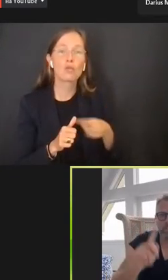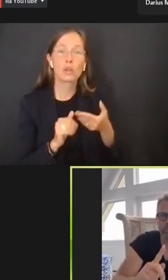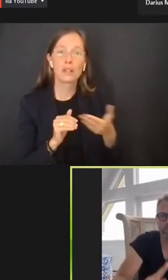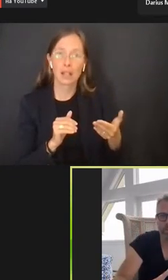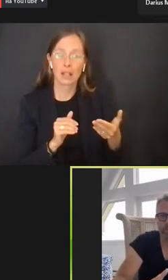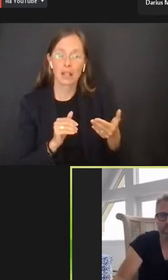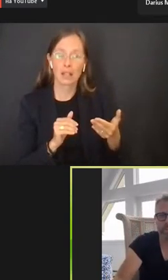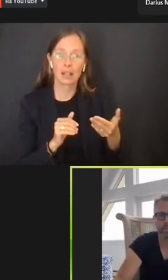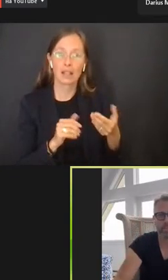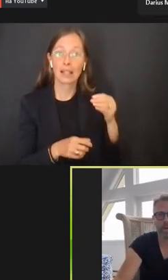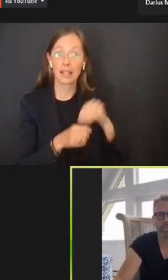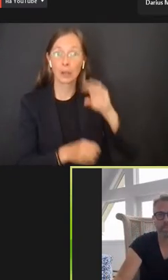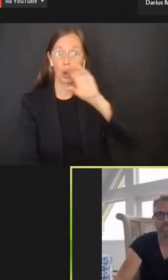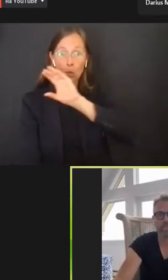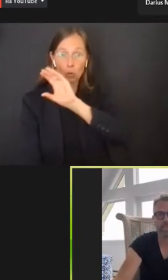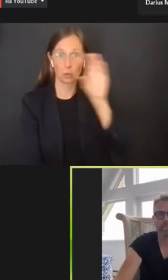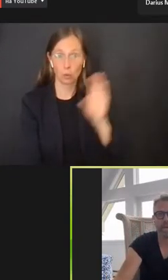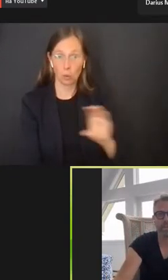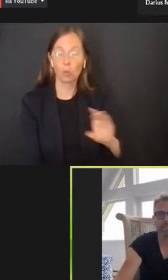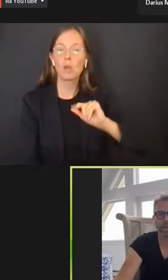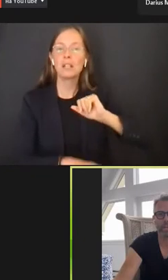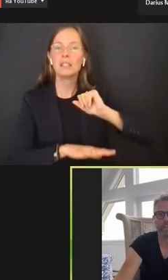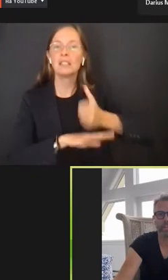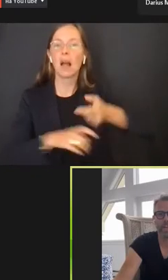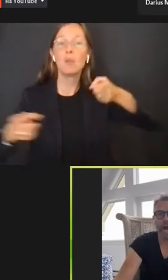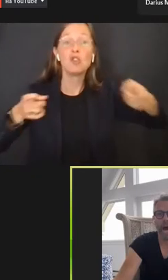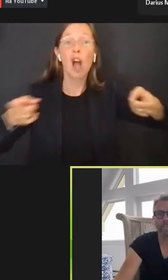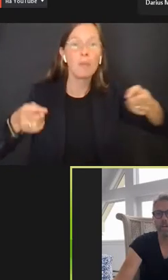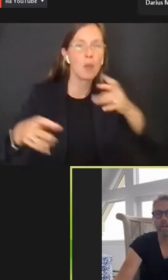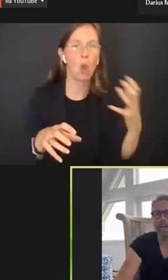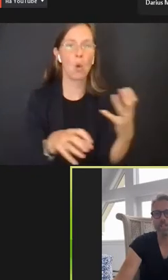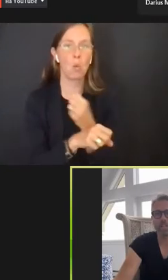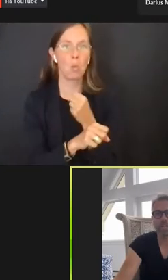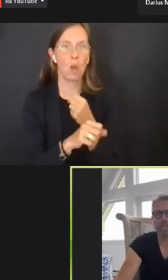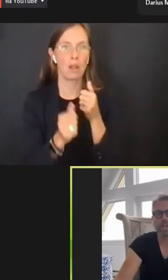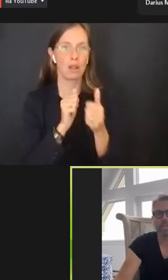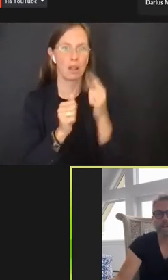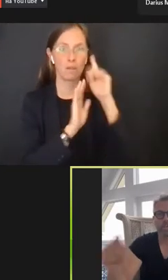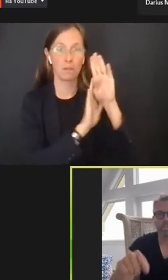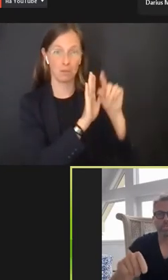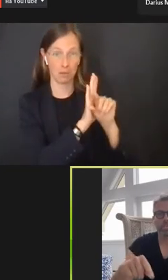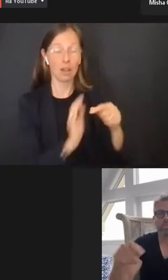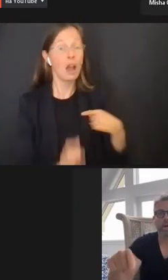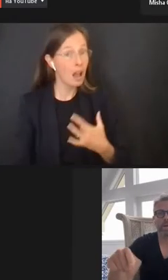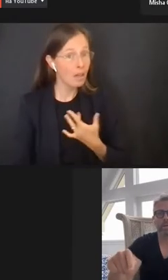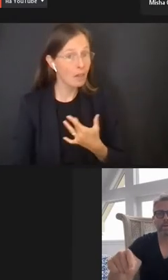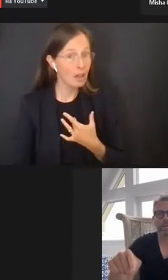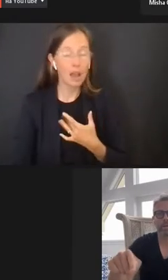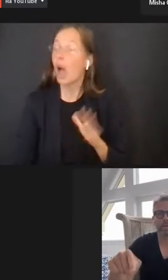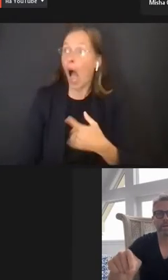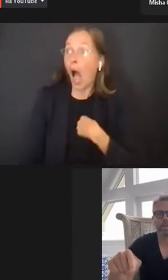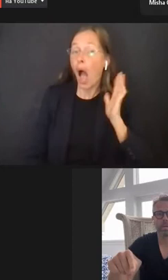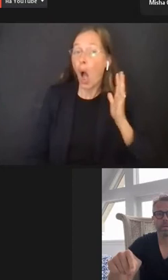to do in a Zoom to establish dominance is win the backdrop contest. I felt actually that in the green room, I was winning when I